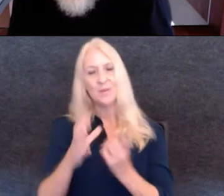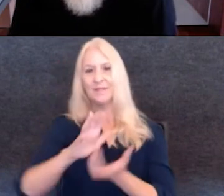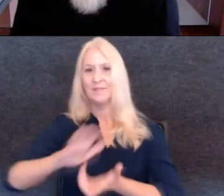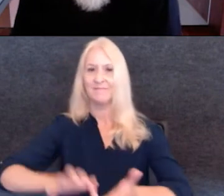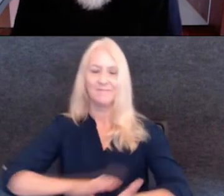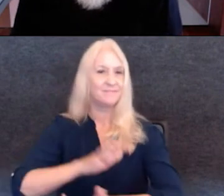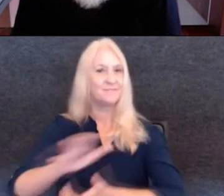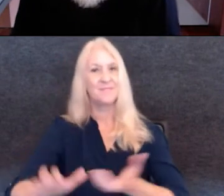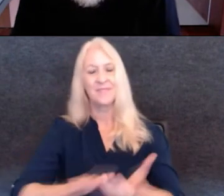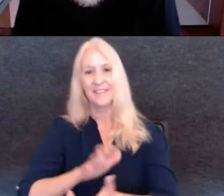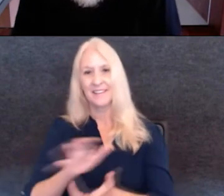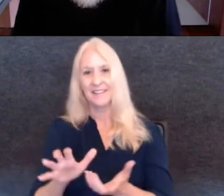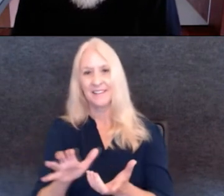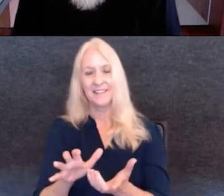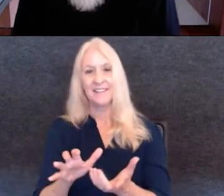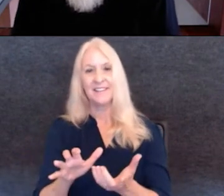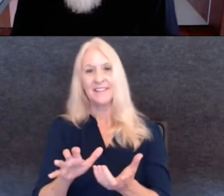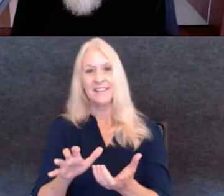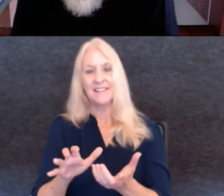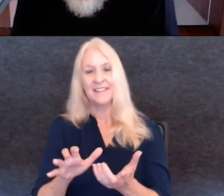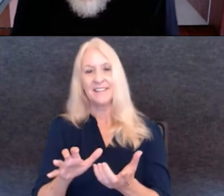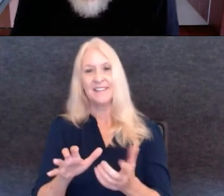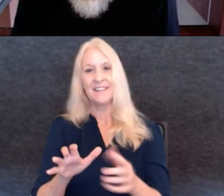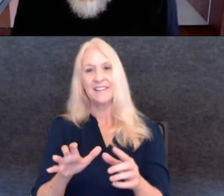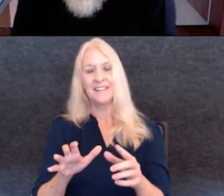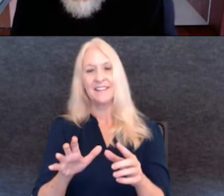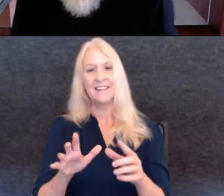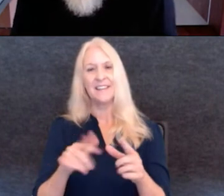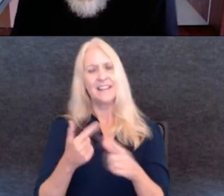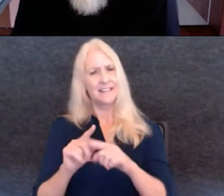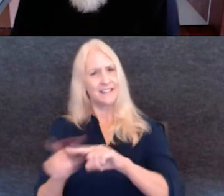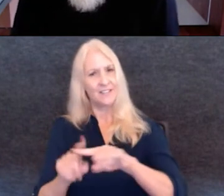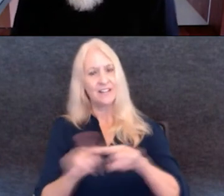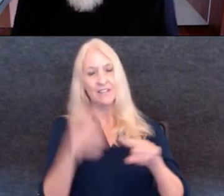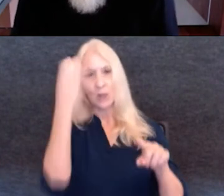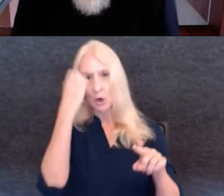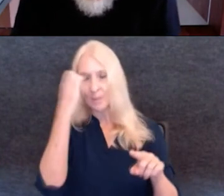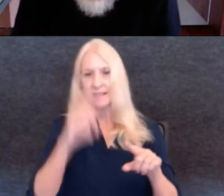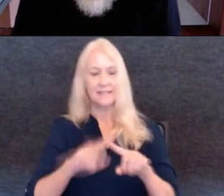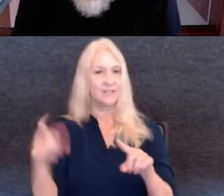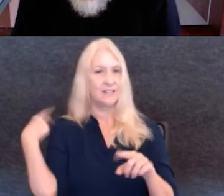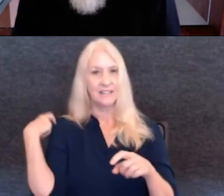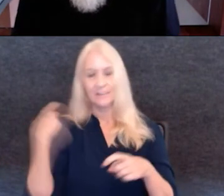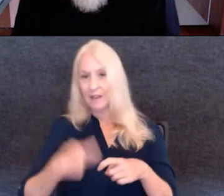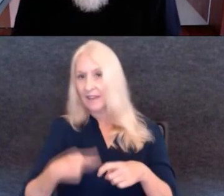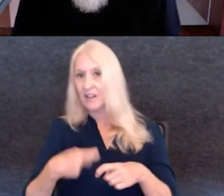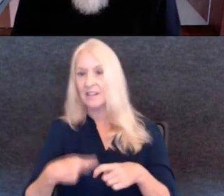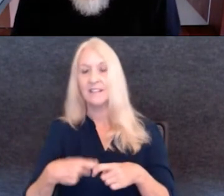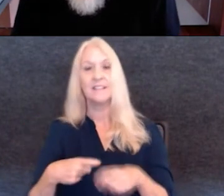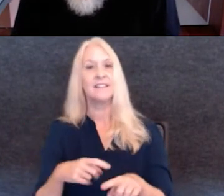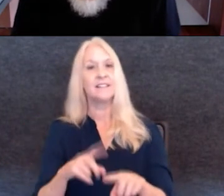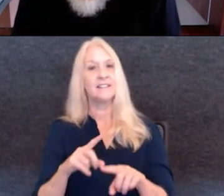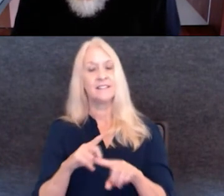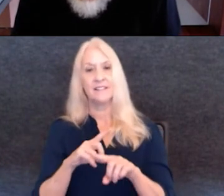an ancient culture, and then an European, that Spaniards arrived and completely altered